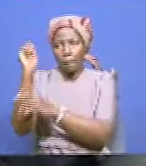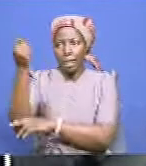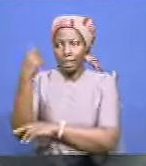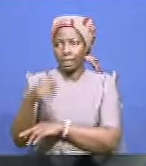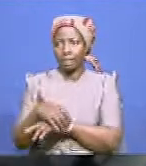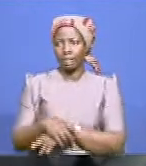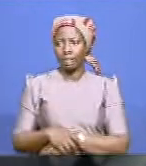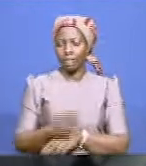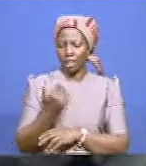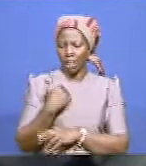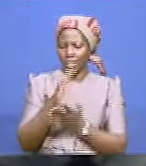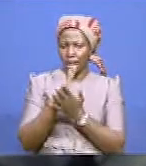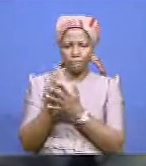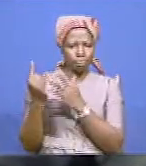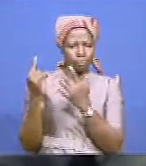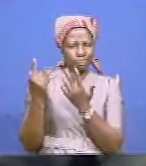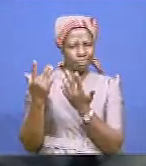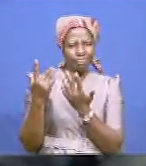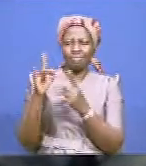of opinions, Yes. because